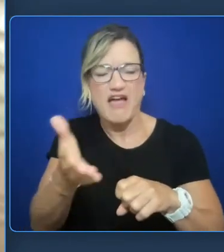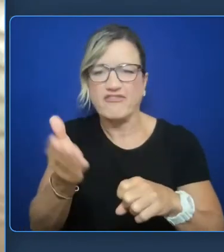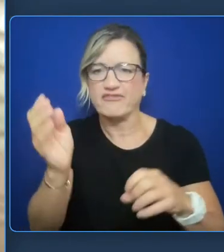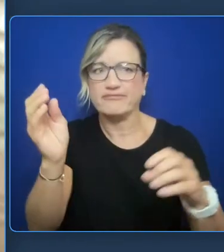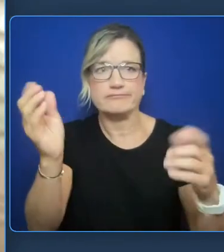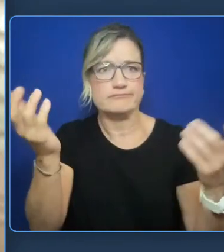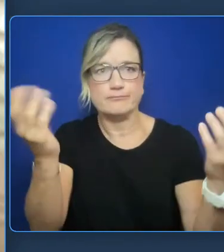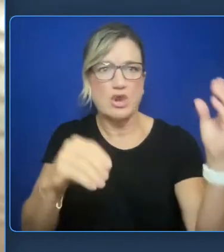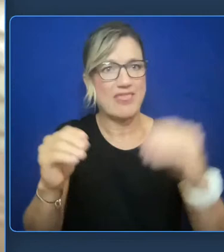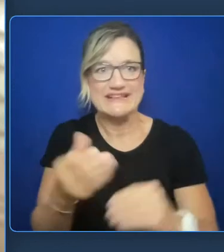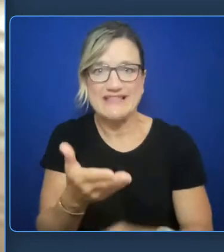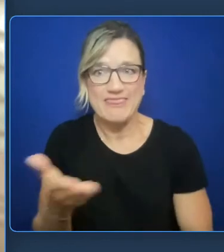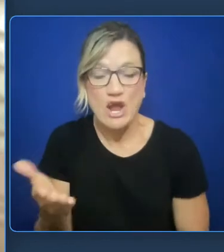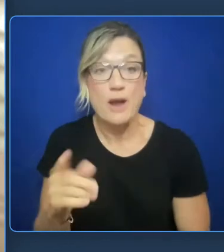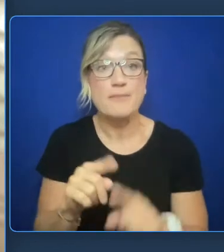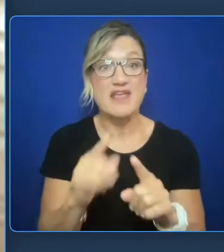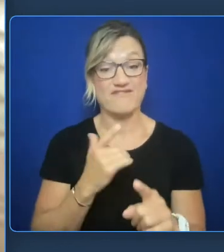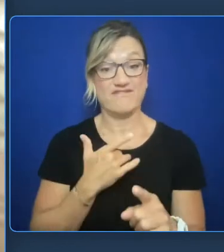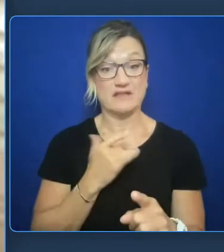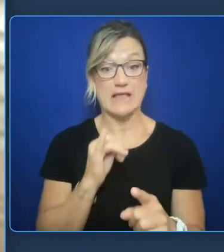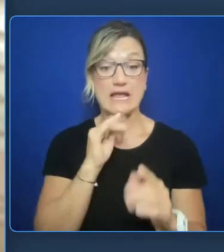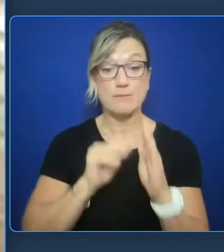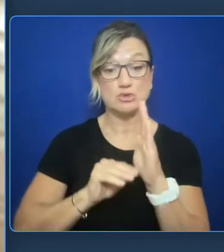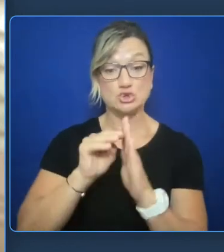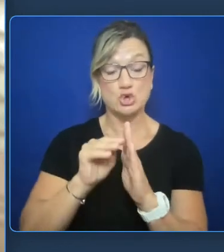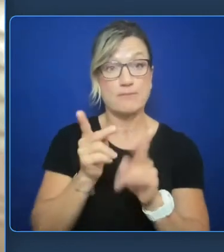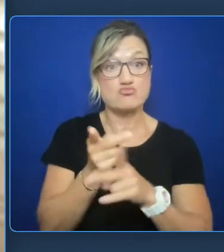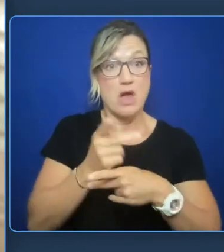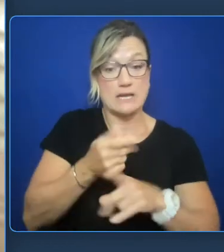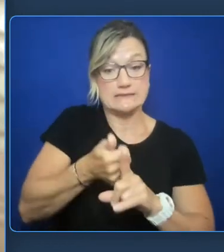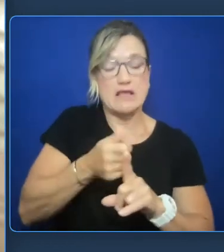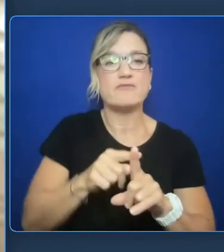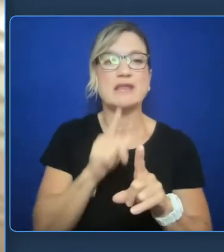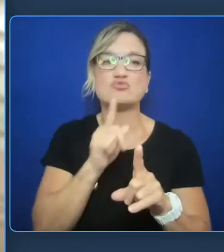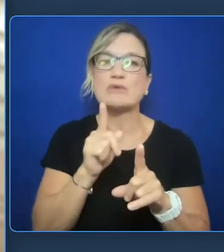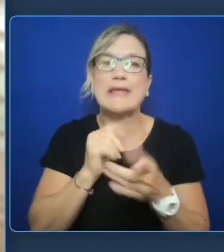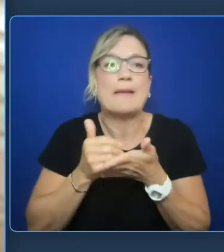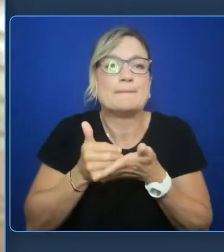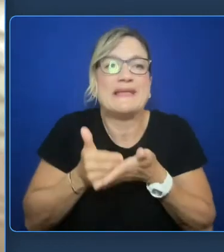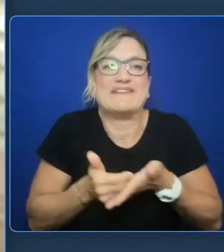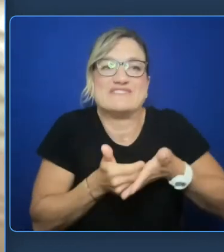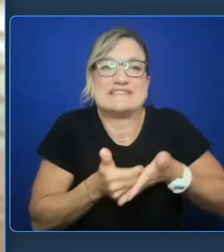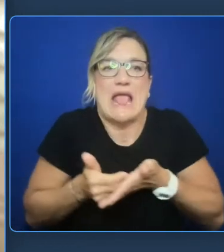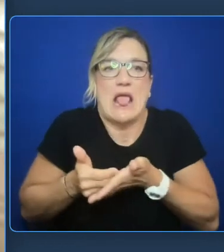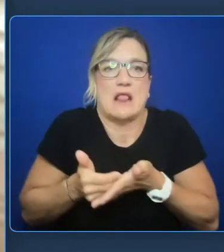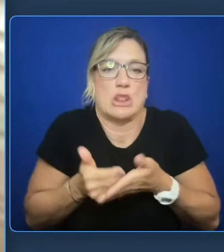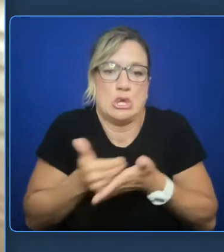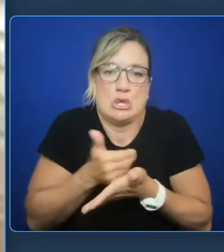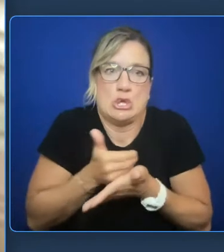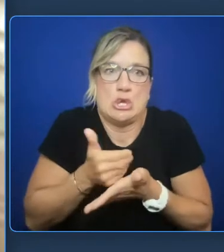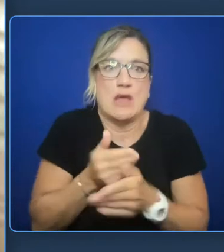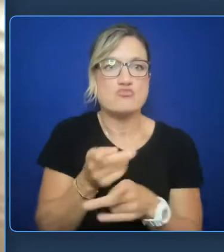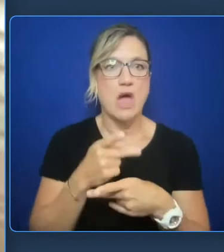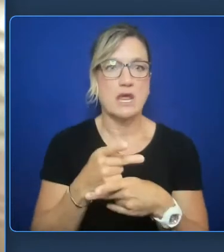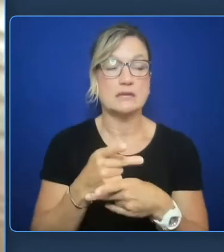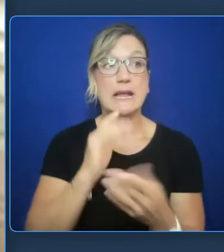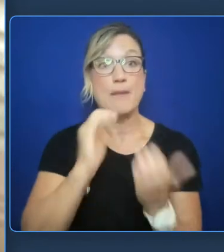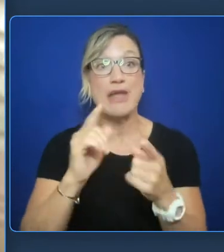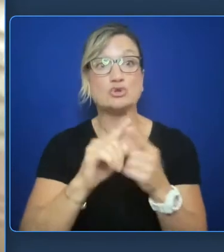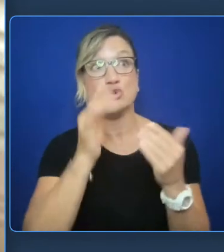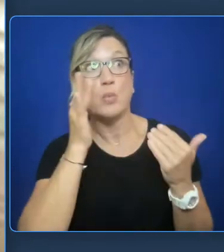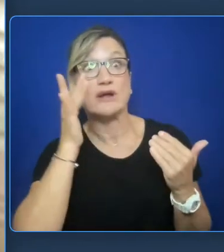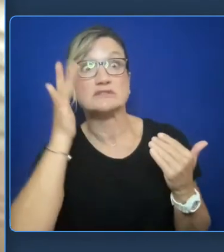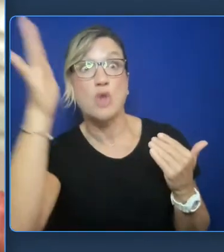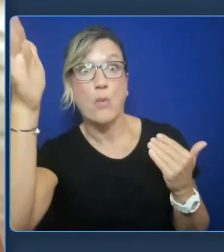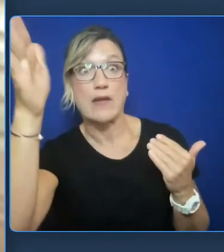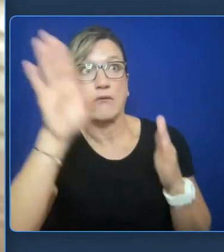there. And it feels like a mature product, but it's really an infantile product compared to where it's going. And so I think